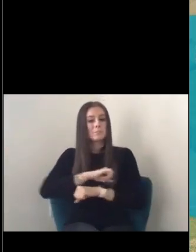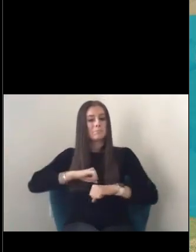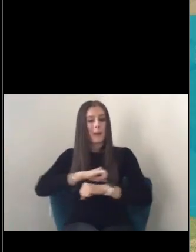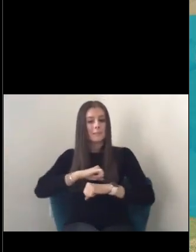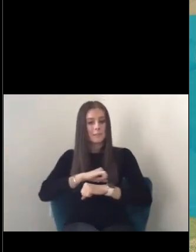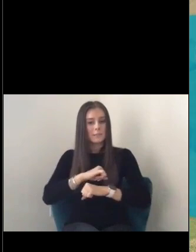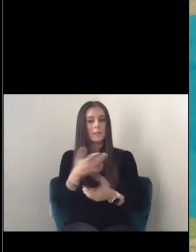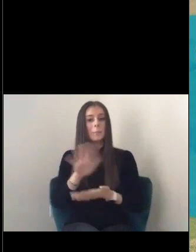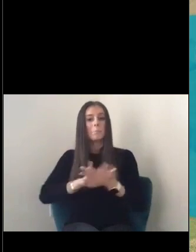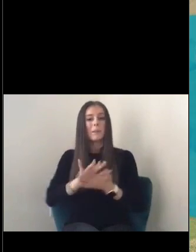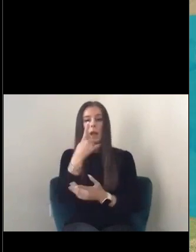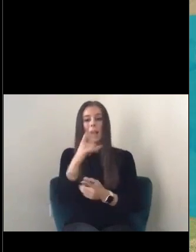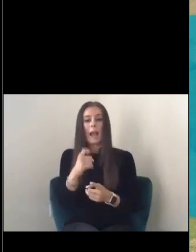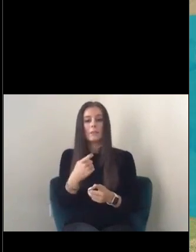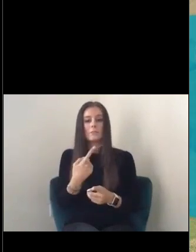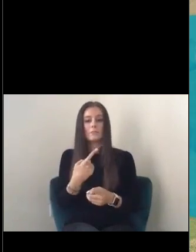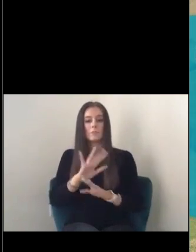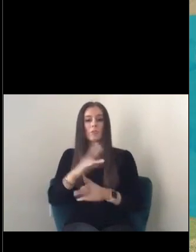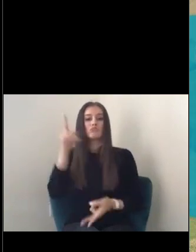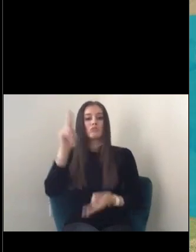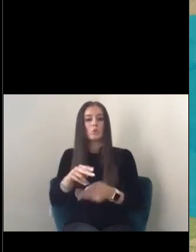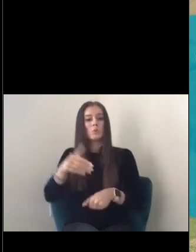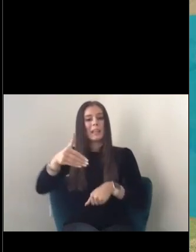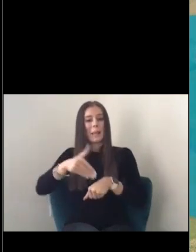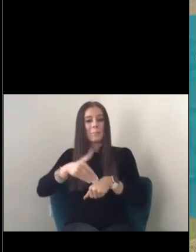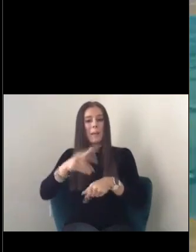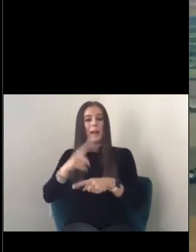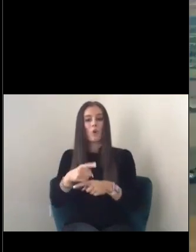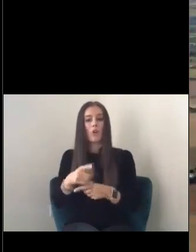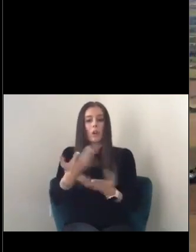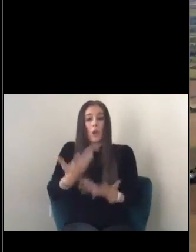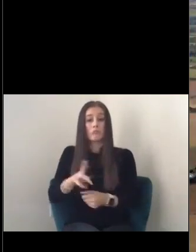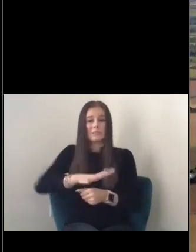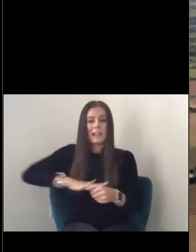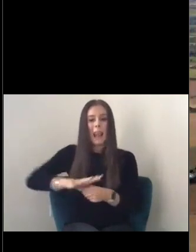means that we can avoid impacting some existing vegetation.